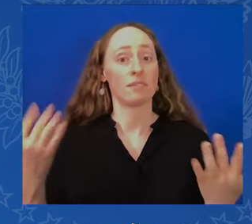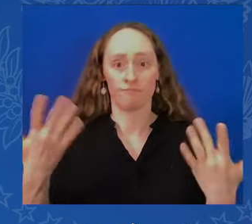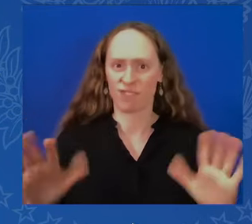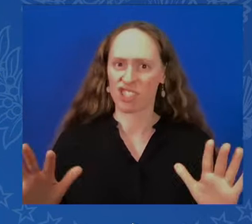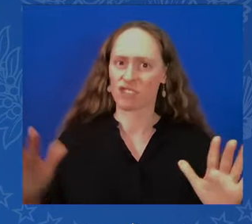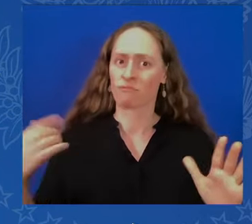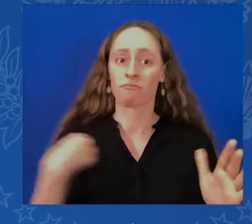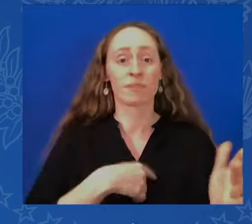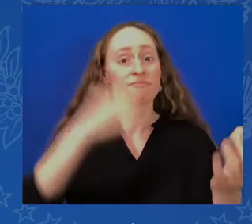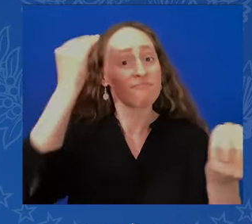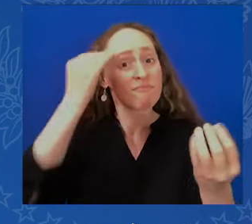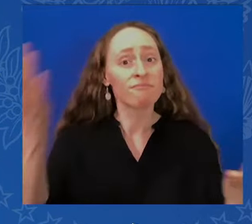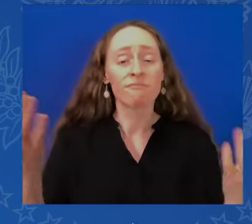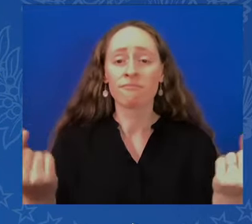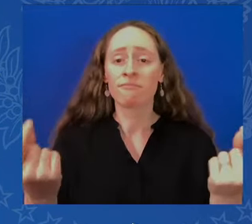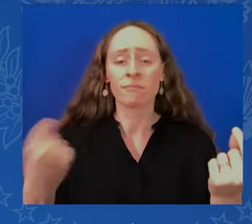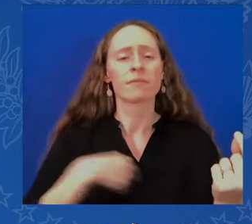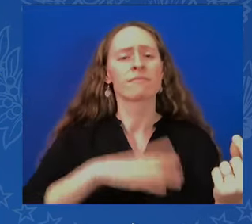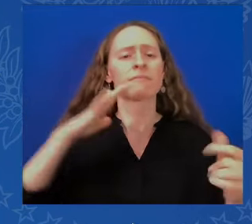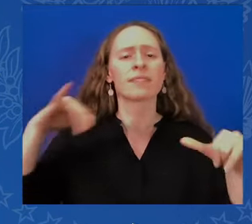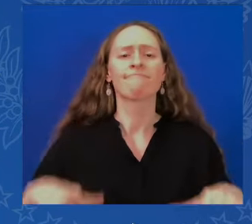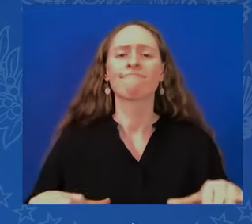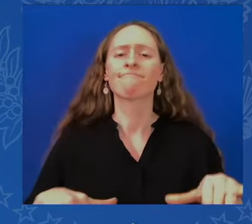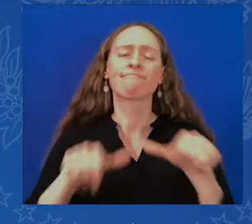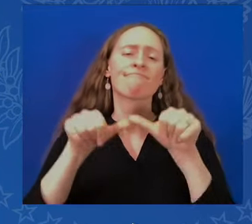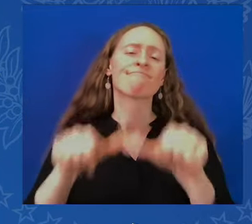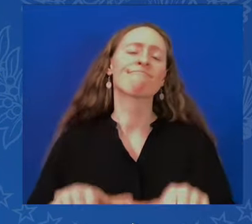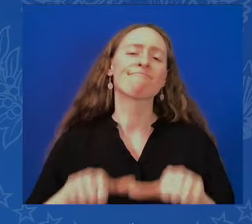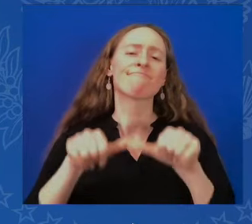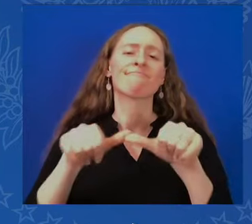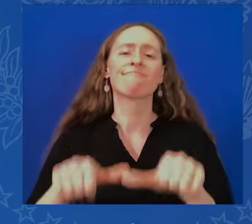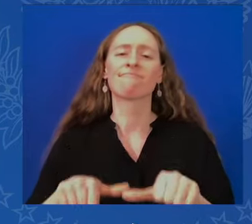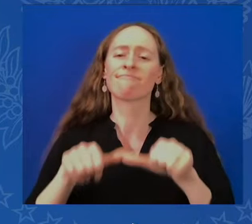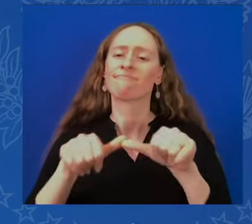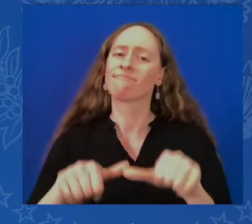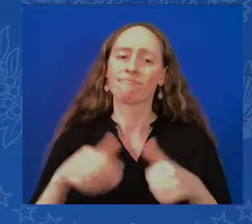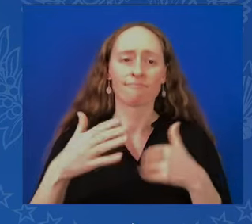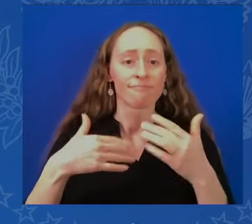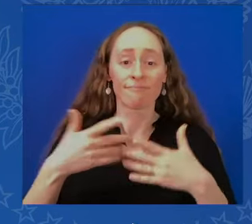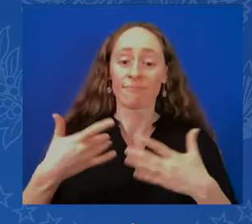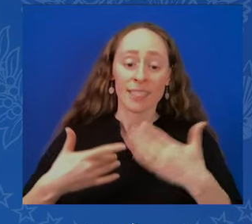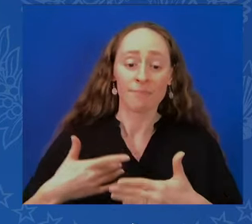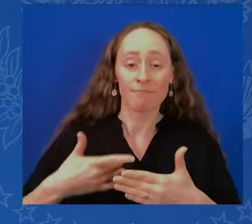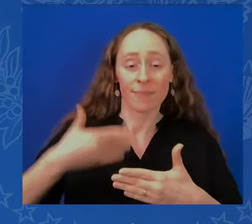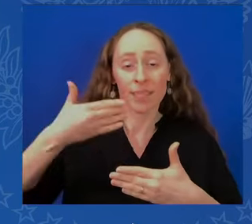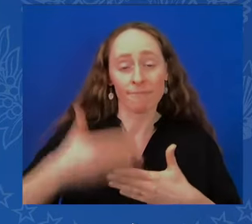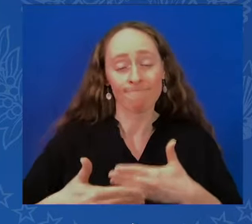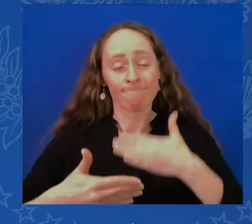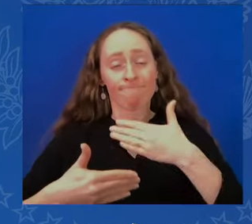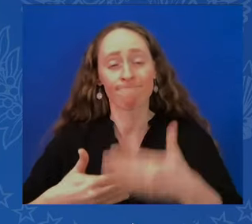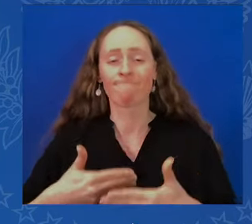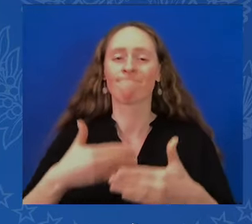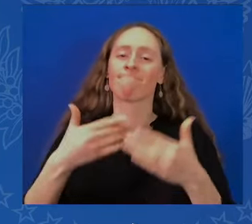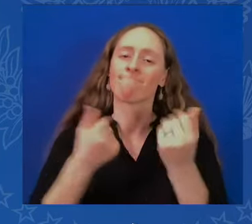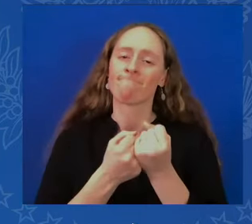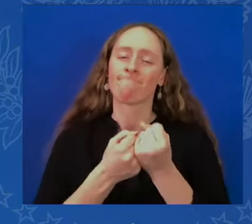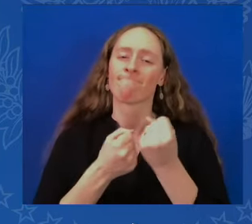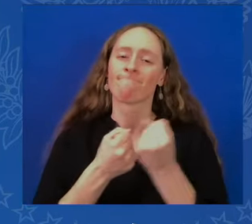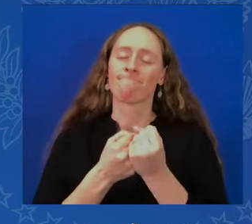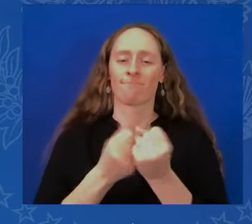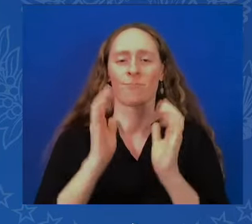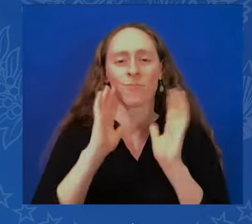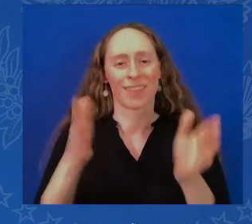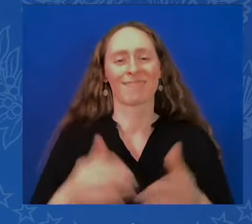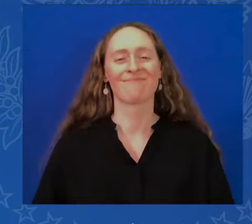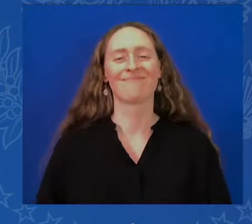backs every step of the way. I guarantee you. I guarantee it. First is our priority to reopen